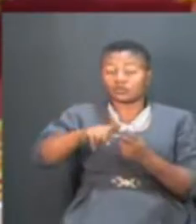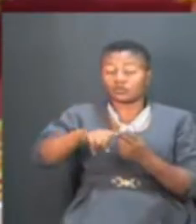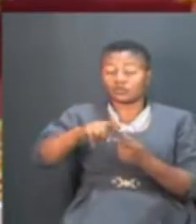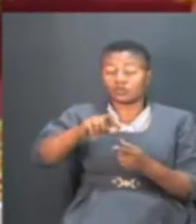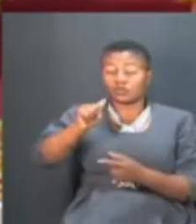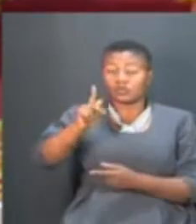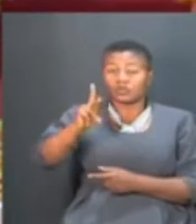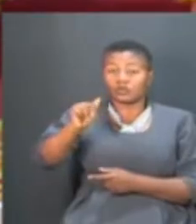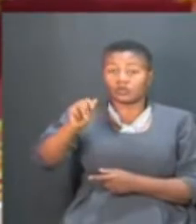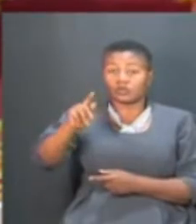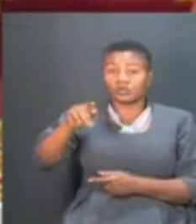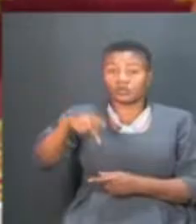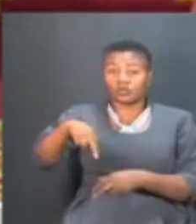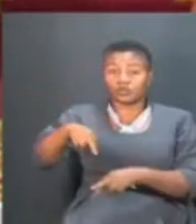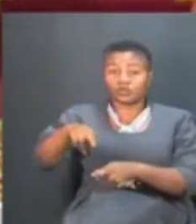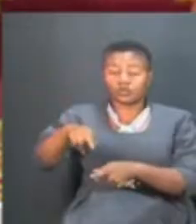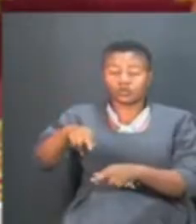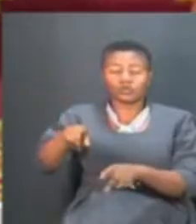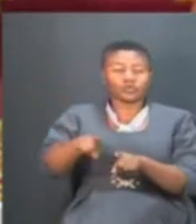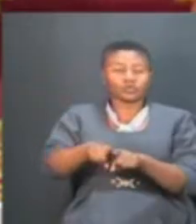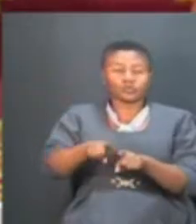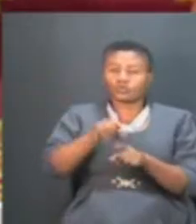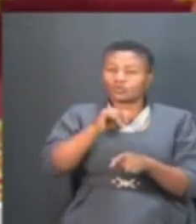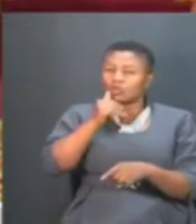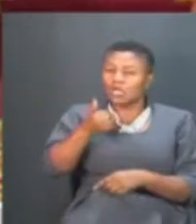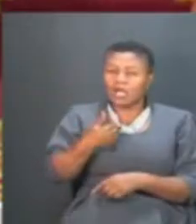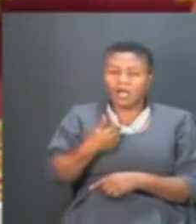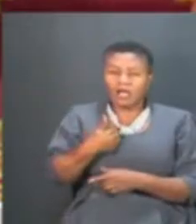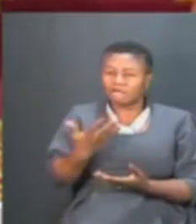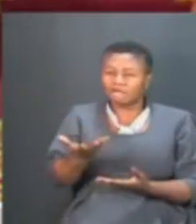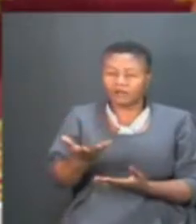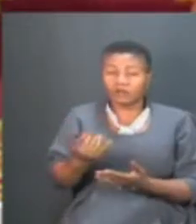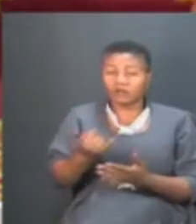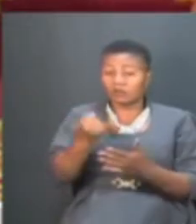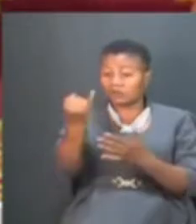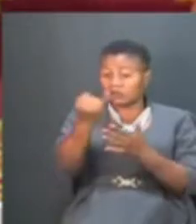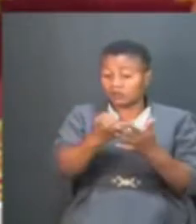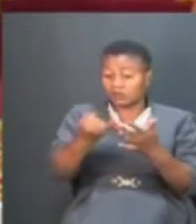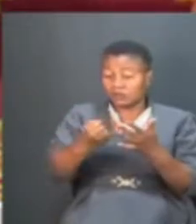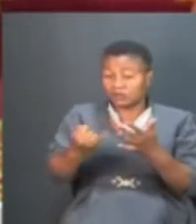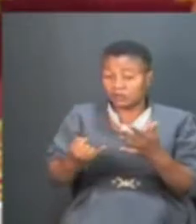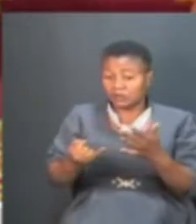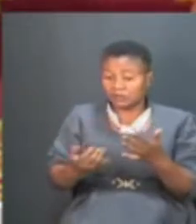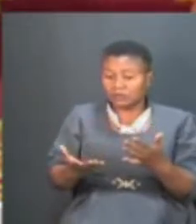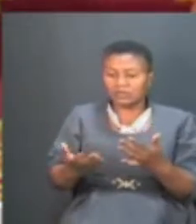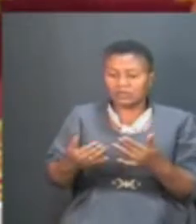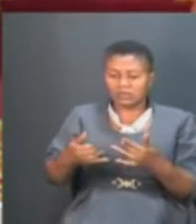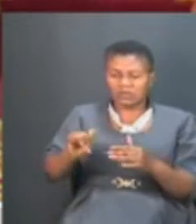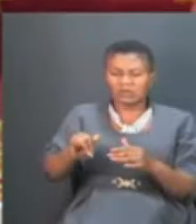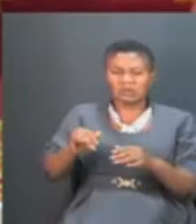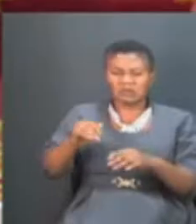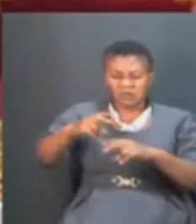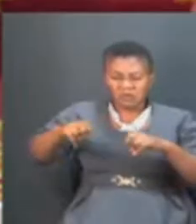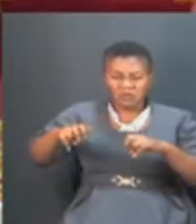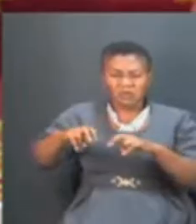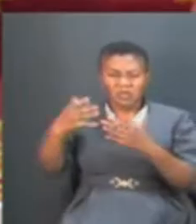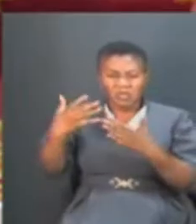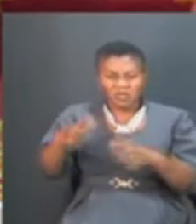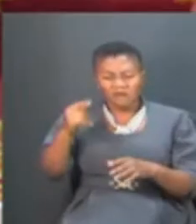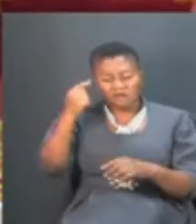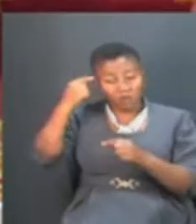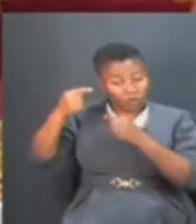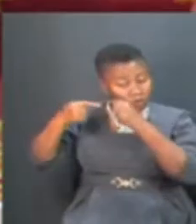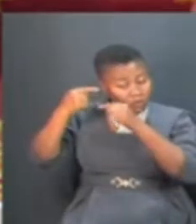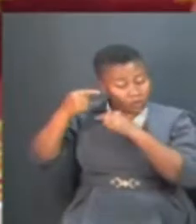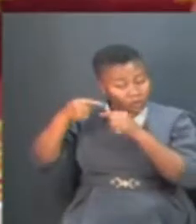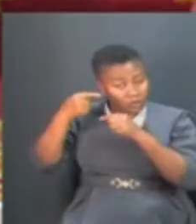district. There are no programs on this road. Engineering design studies have been carried out on this road for consideration